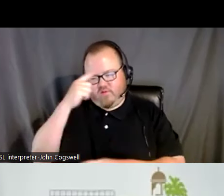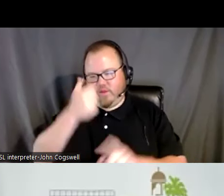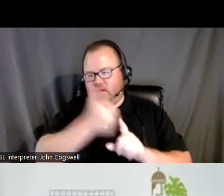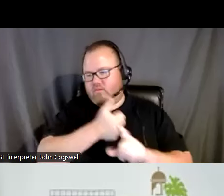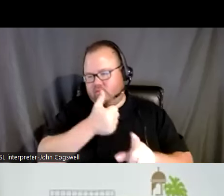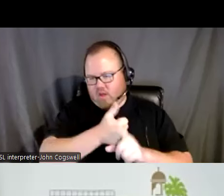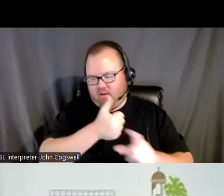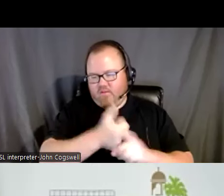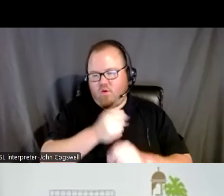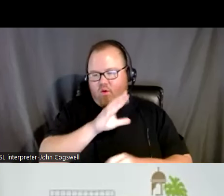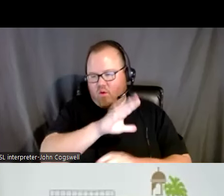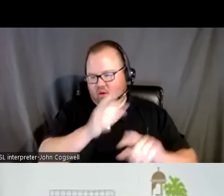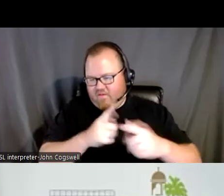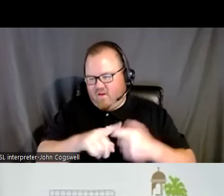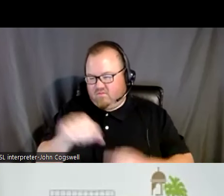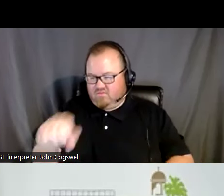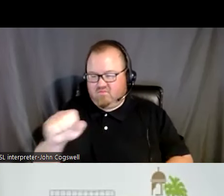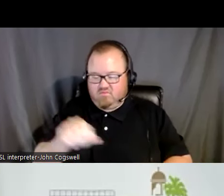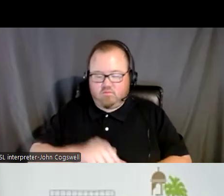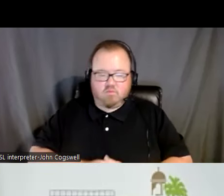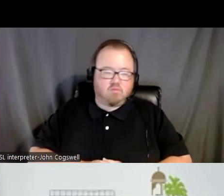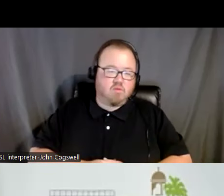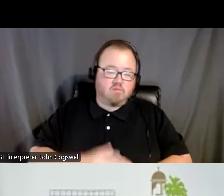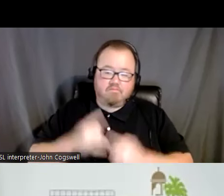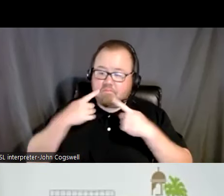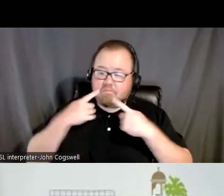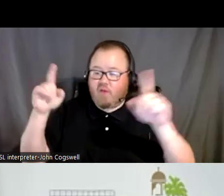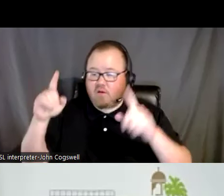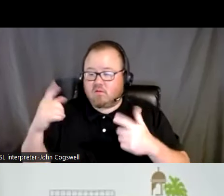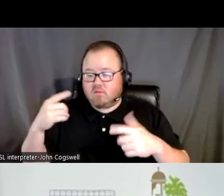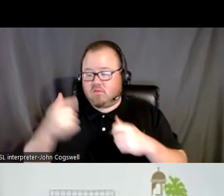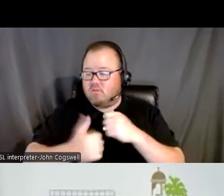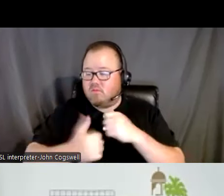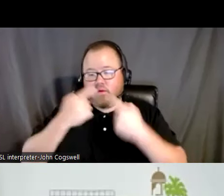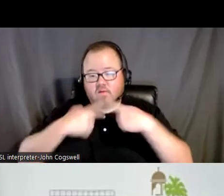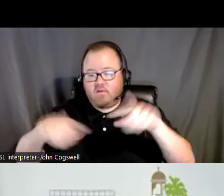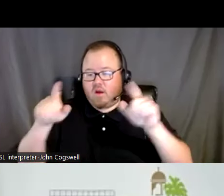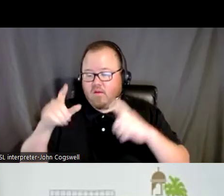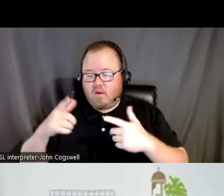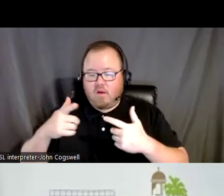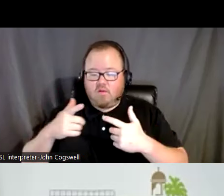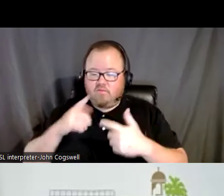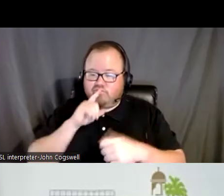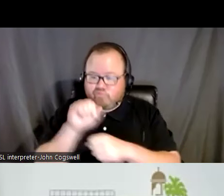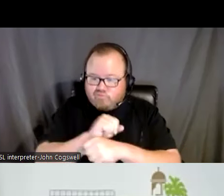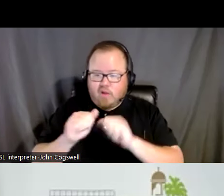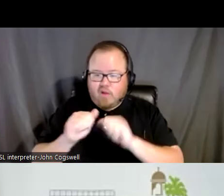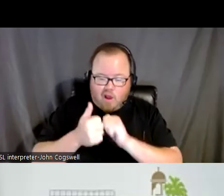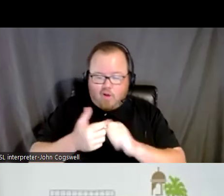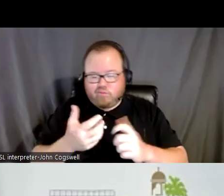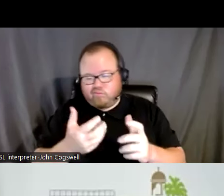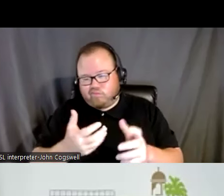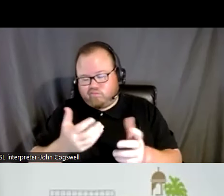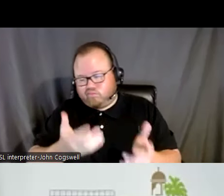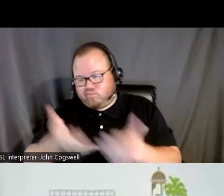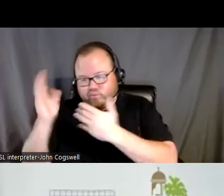or friends. And it's effective. It's the most effective, the most tangible way to get the guns out of the home.